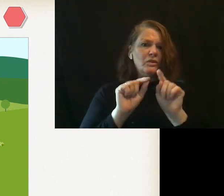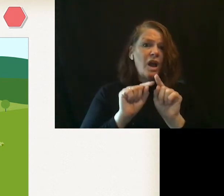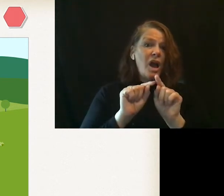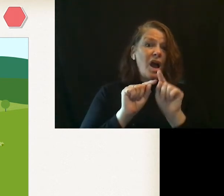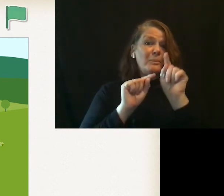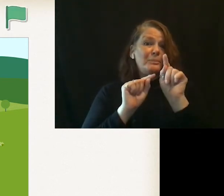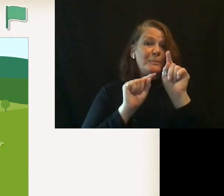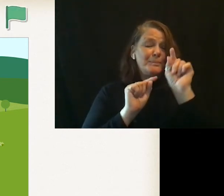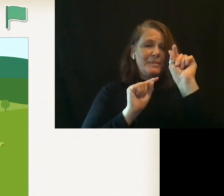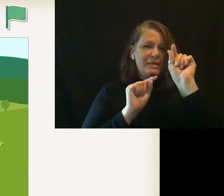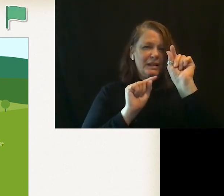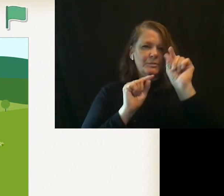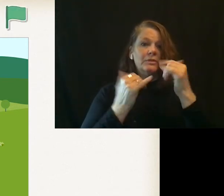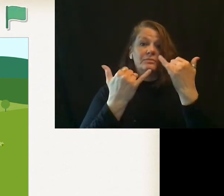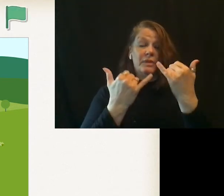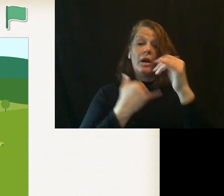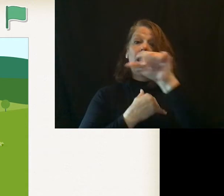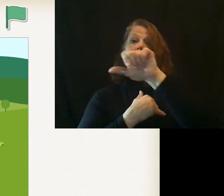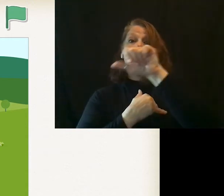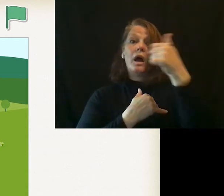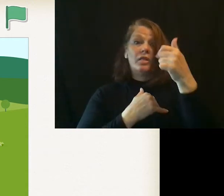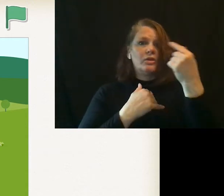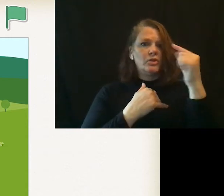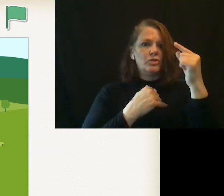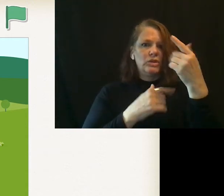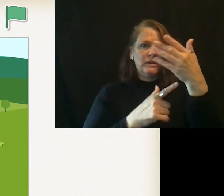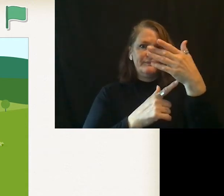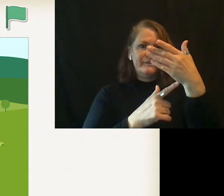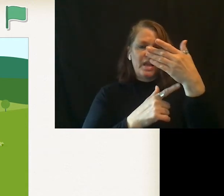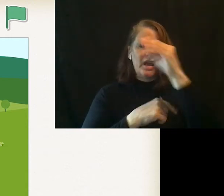8 and see if he'll bring the ball back then.